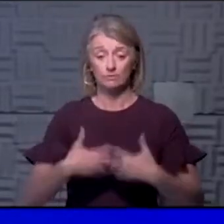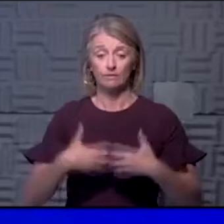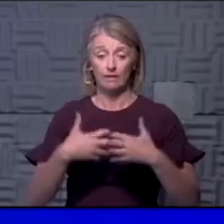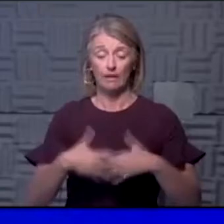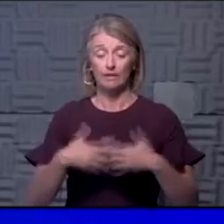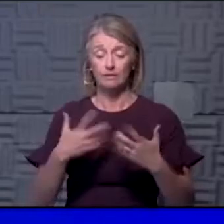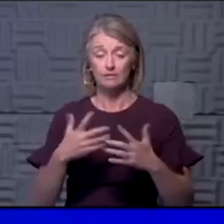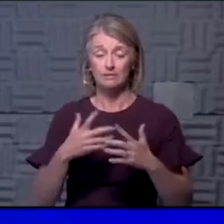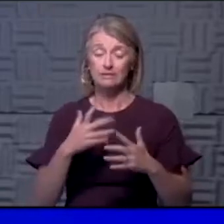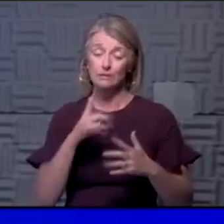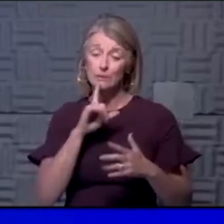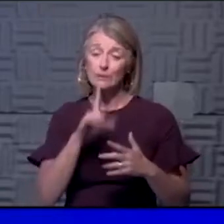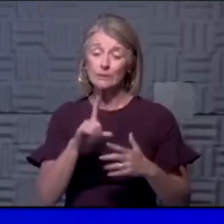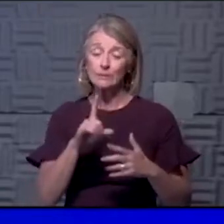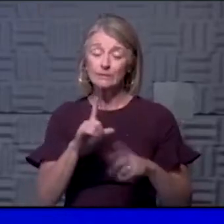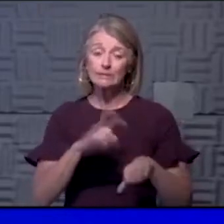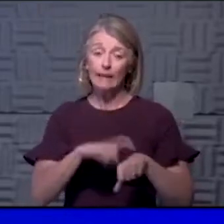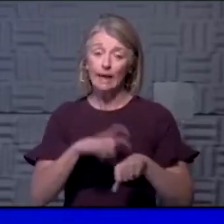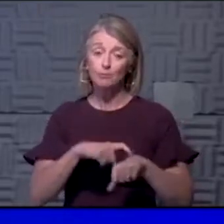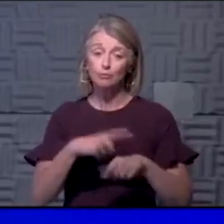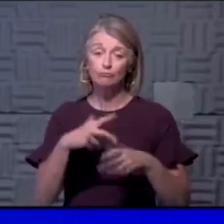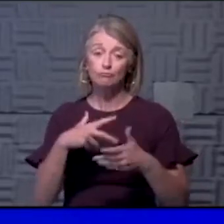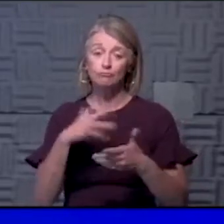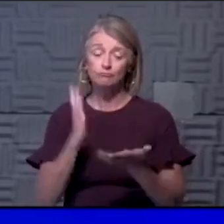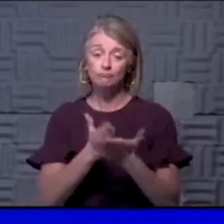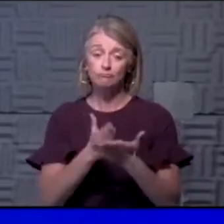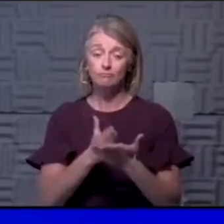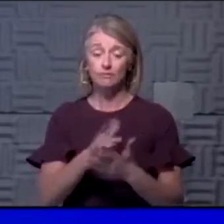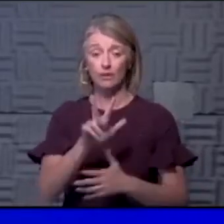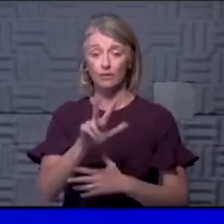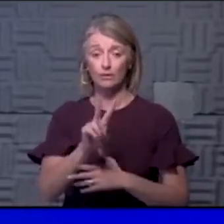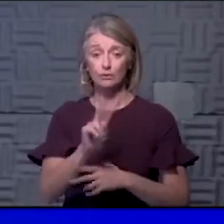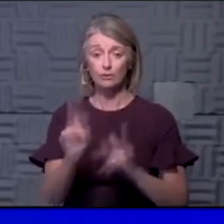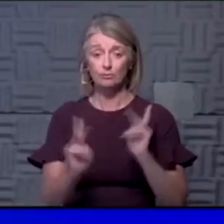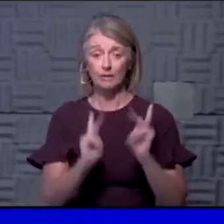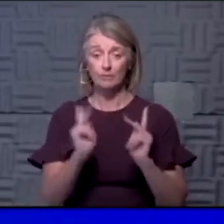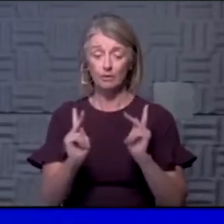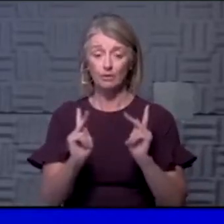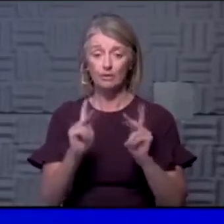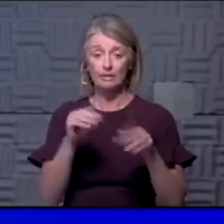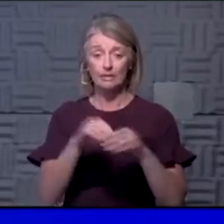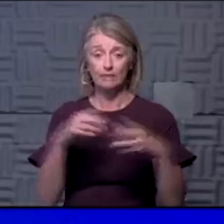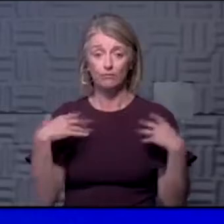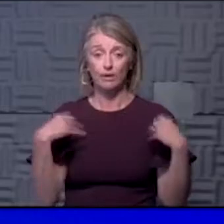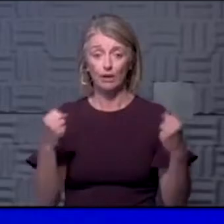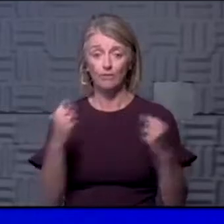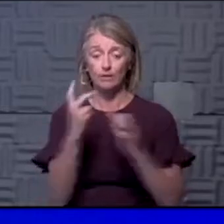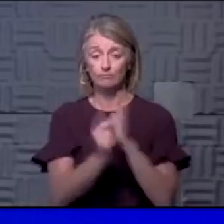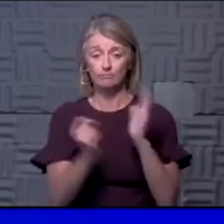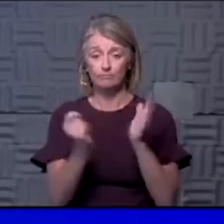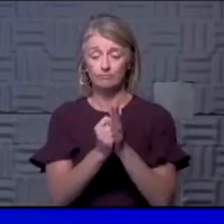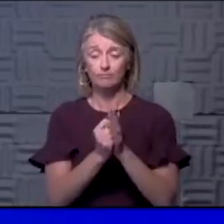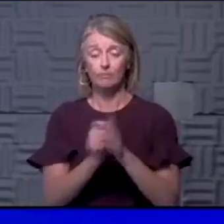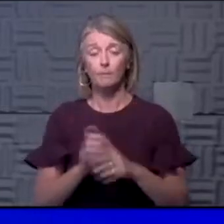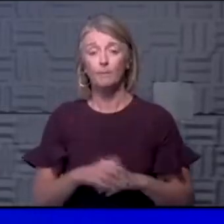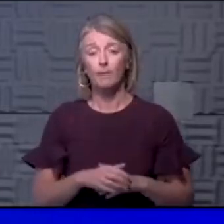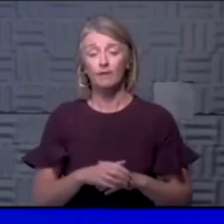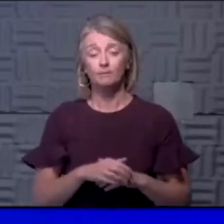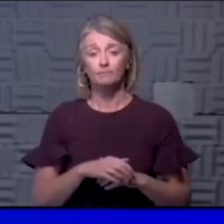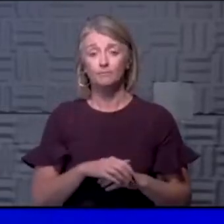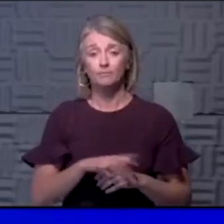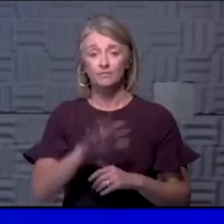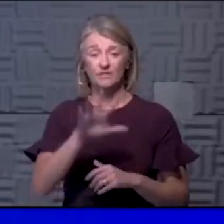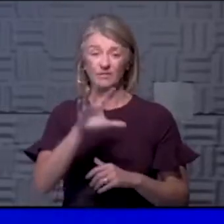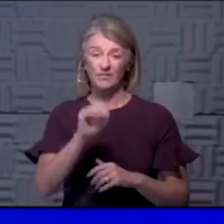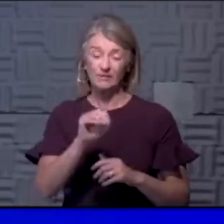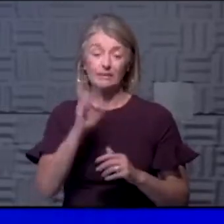some time to come off. We do have another 32 people in the hospital who are in that recovery period as well. So as we talked about yesterday as well, it's